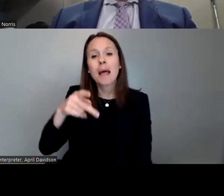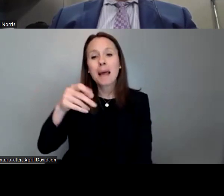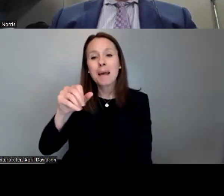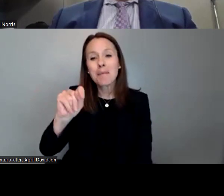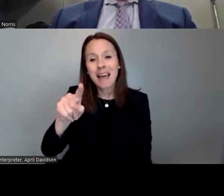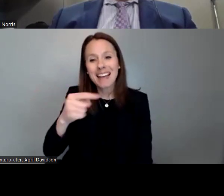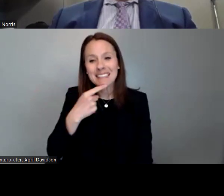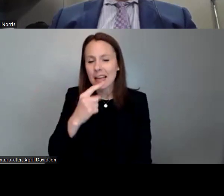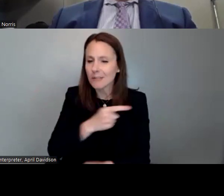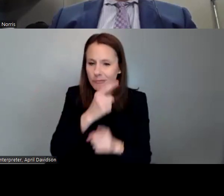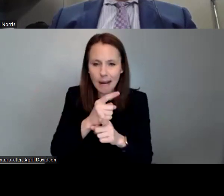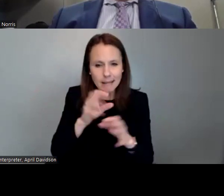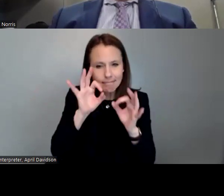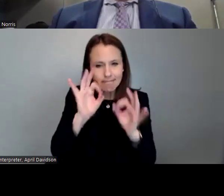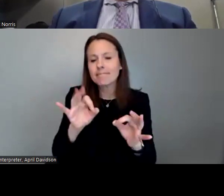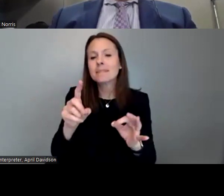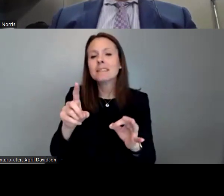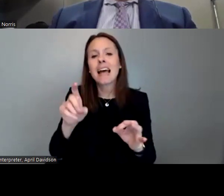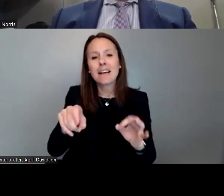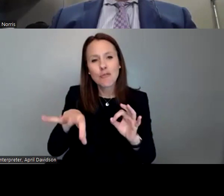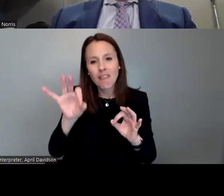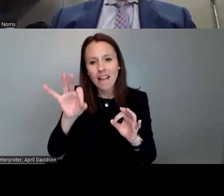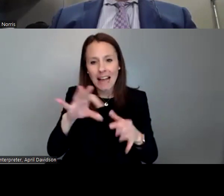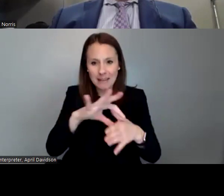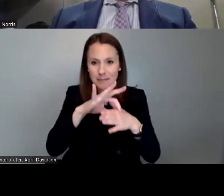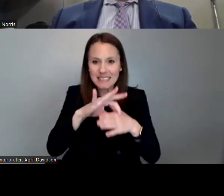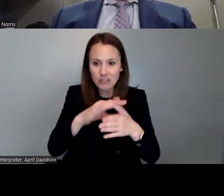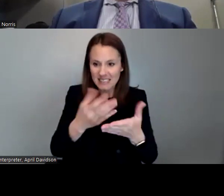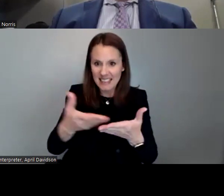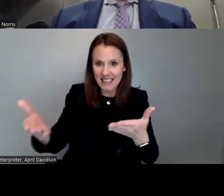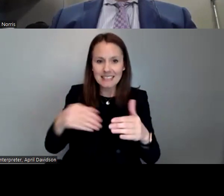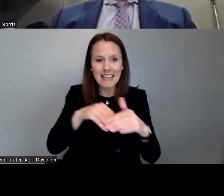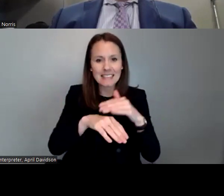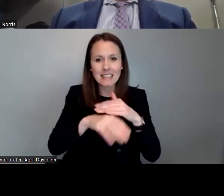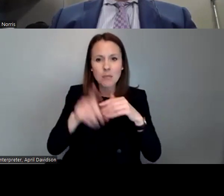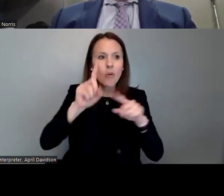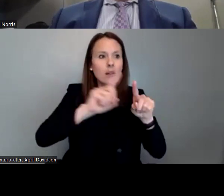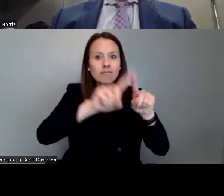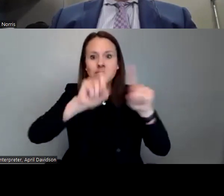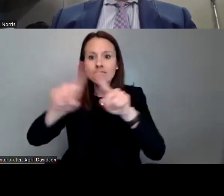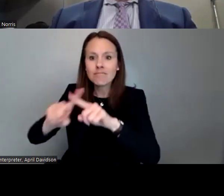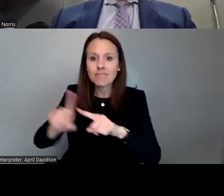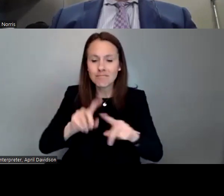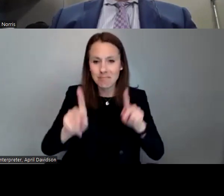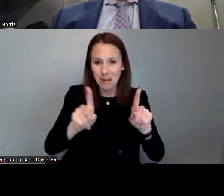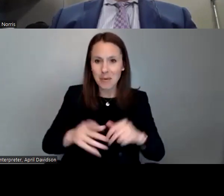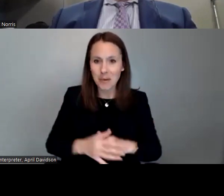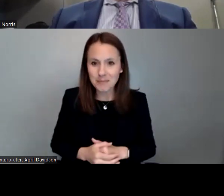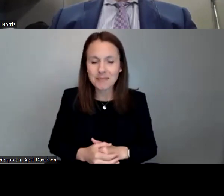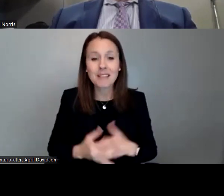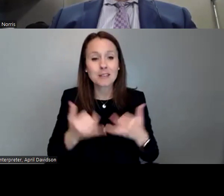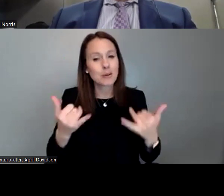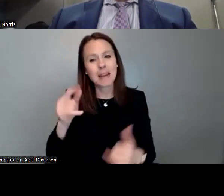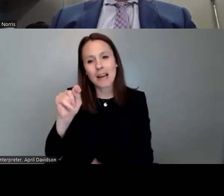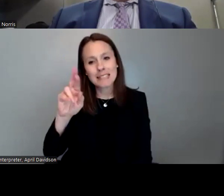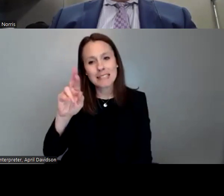about finding materials that are accessible to different people. So now we come to the big question that Tiara, you laid on me,